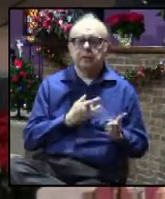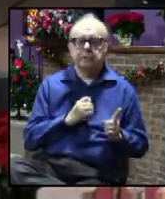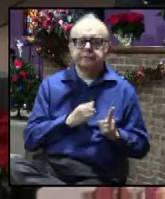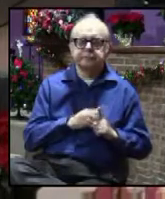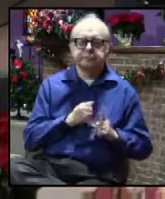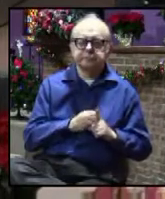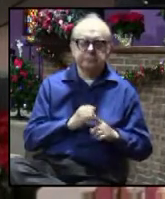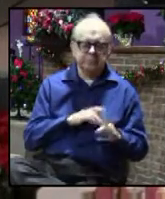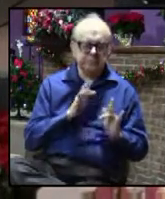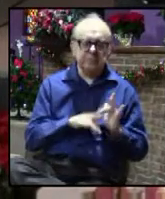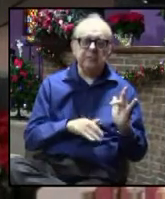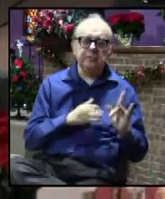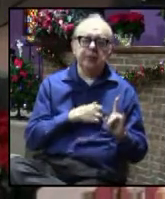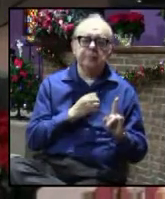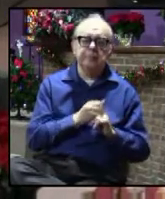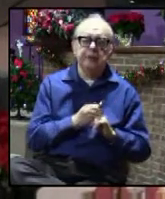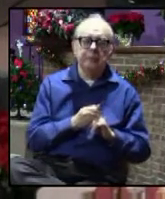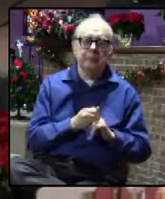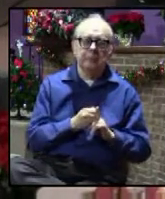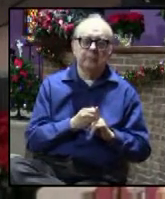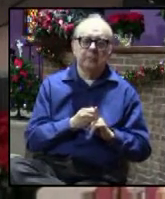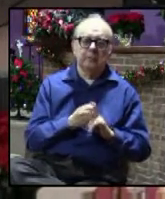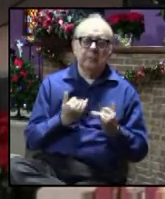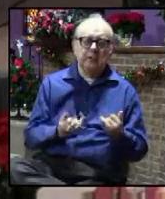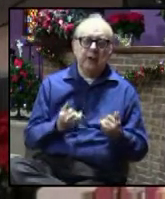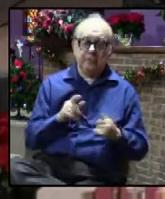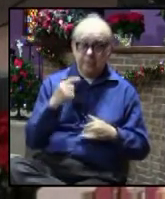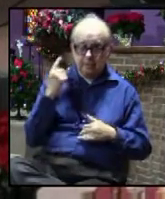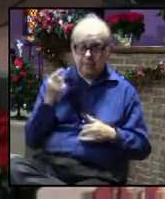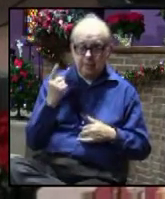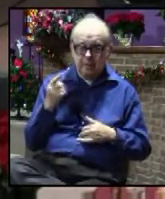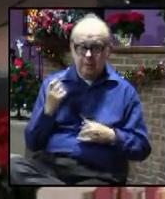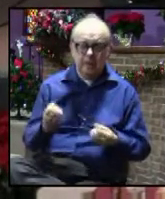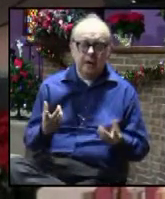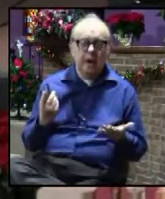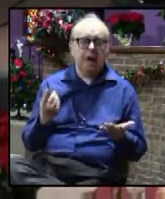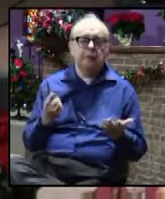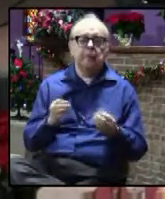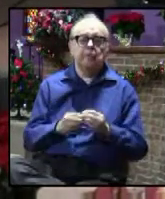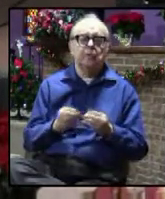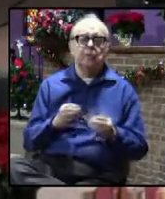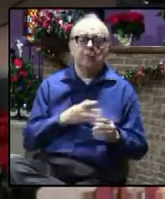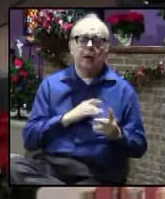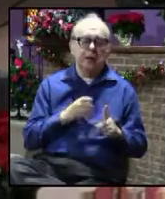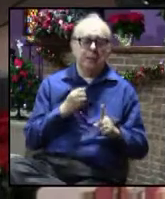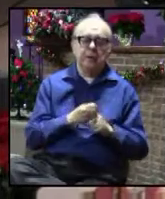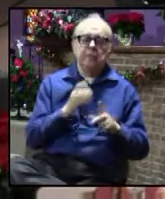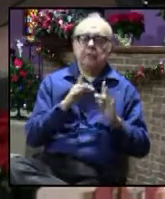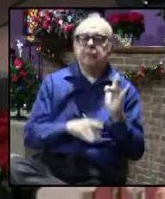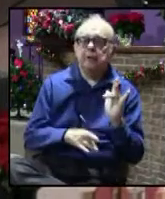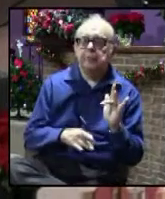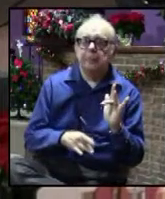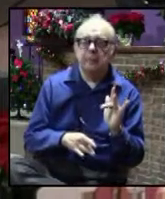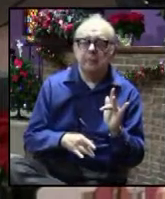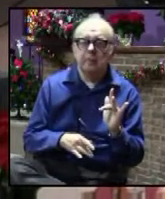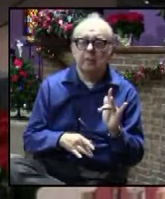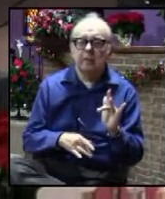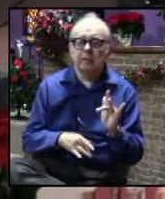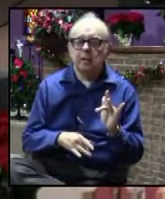skipped a beat. And now you're concerned. How many more is it going to skip?